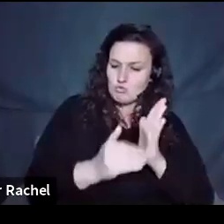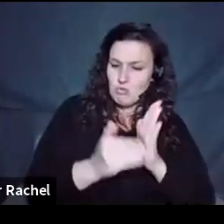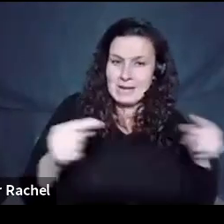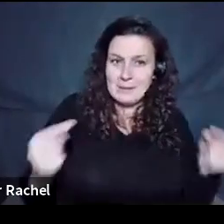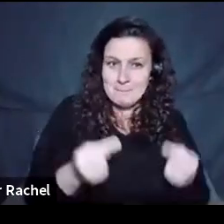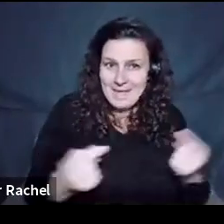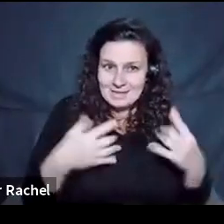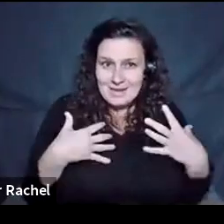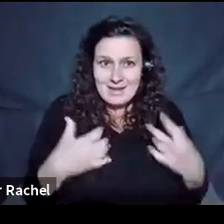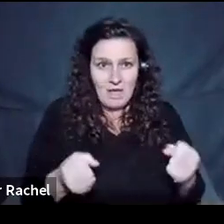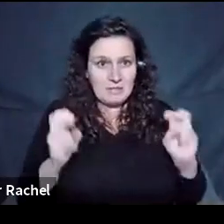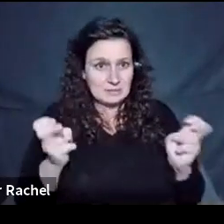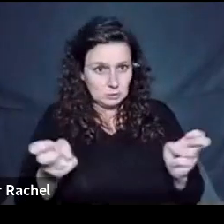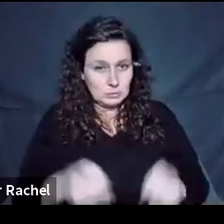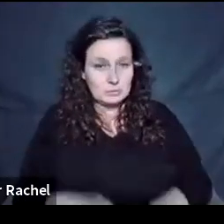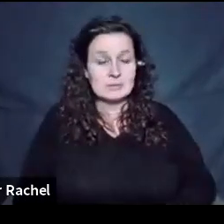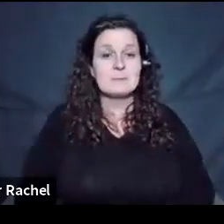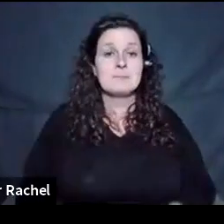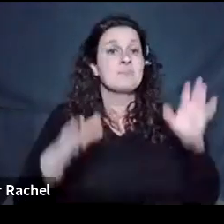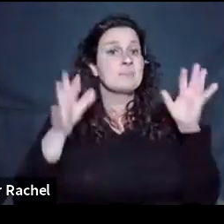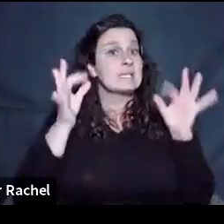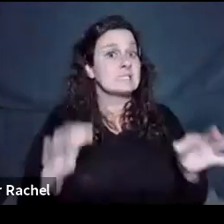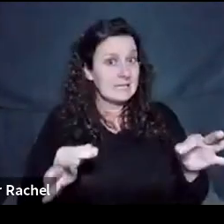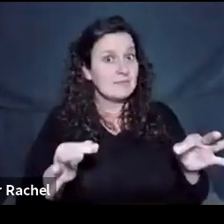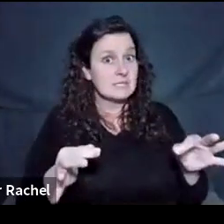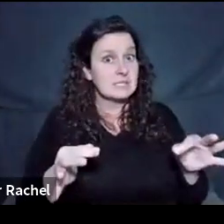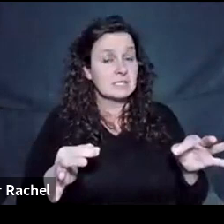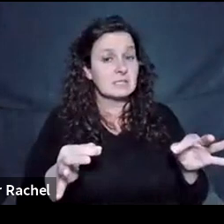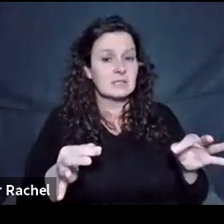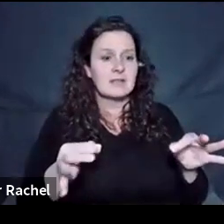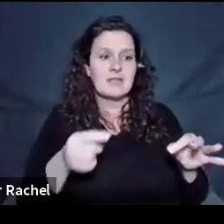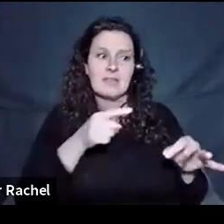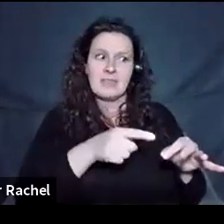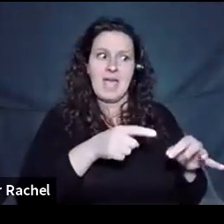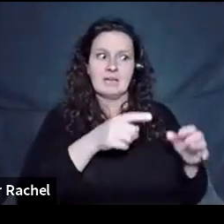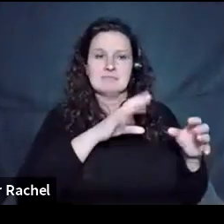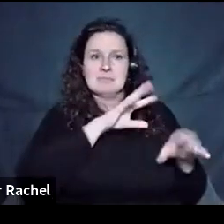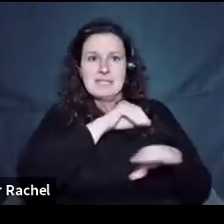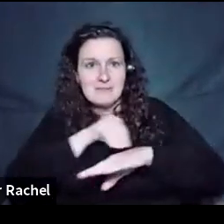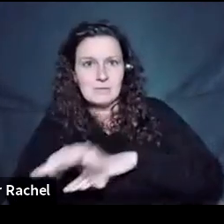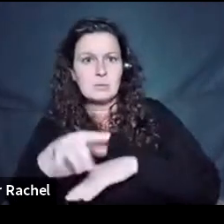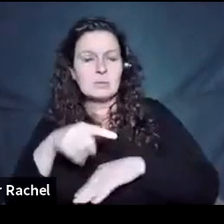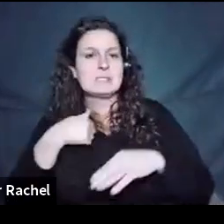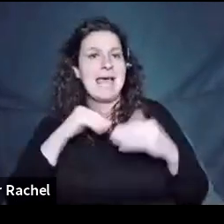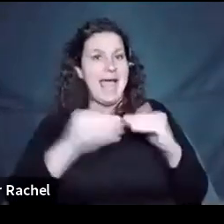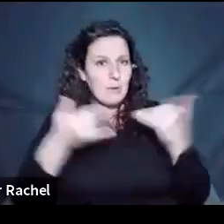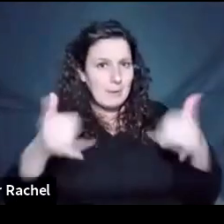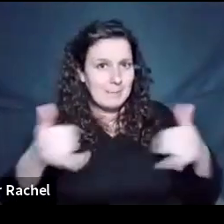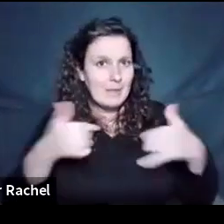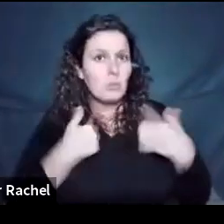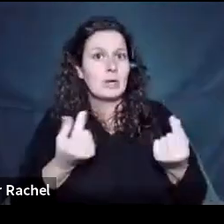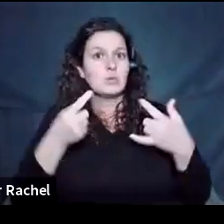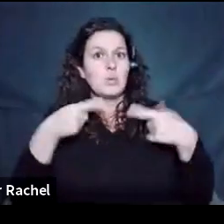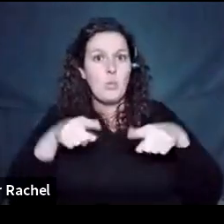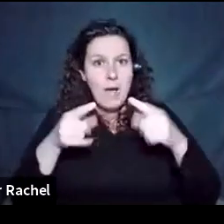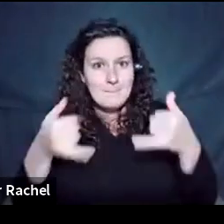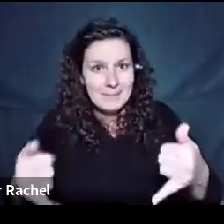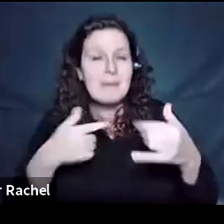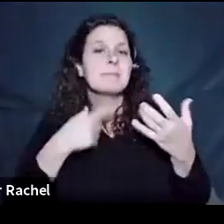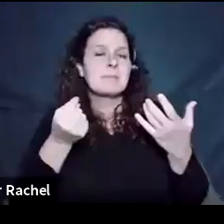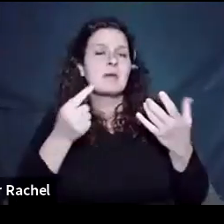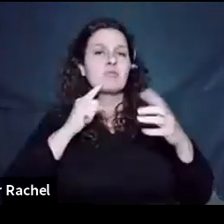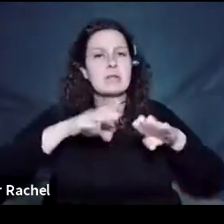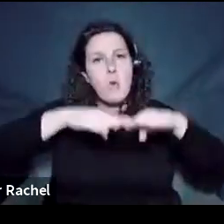issues. They're definitely something that play into how I play and what I do in play, but it definitely has opened up a lot of different